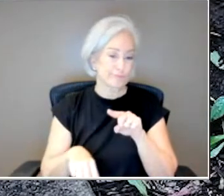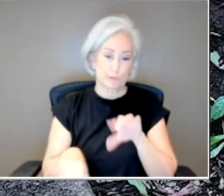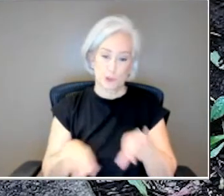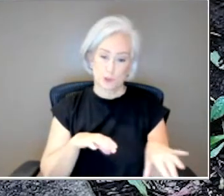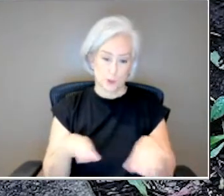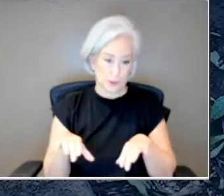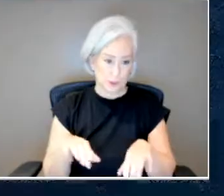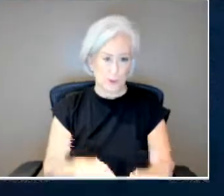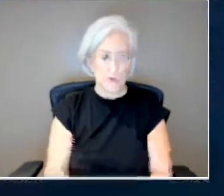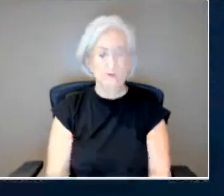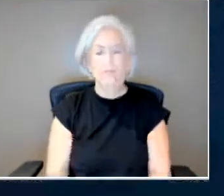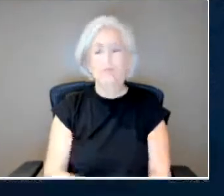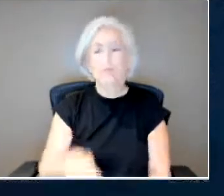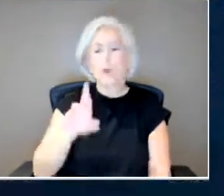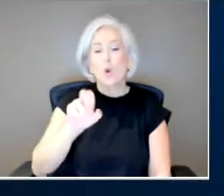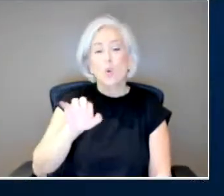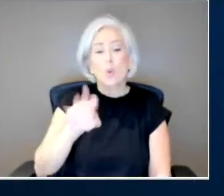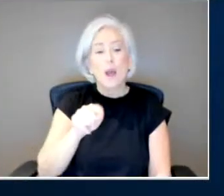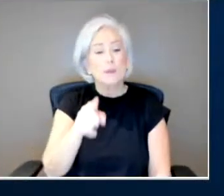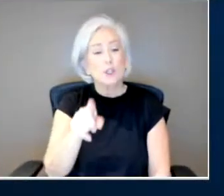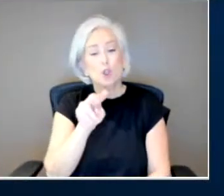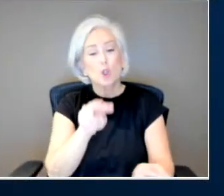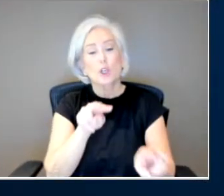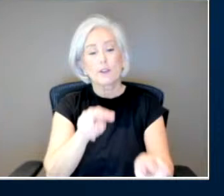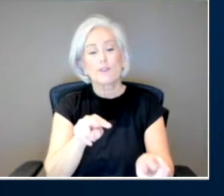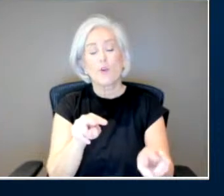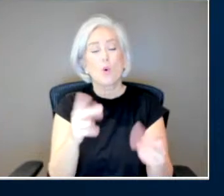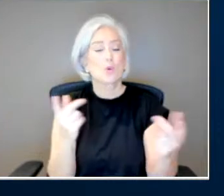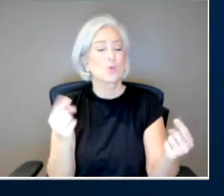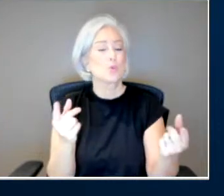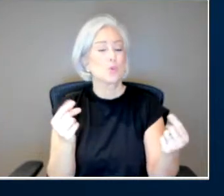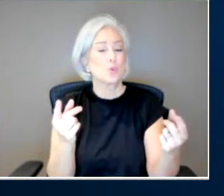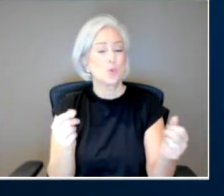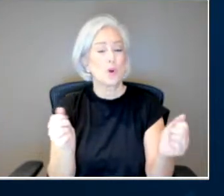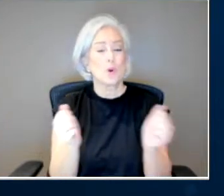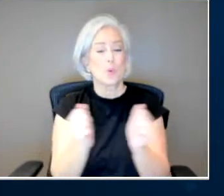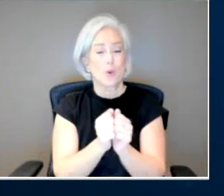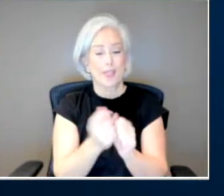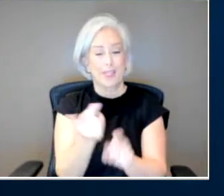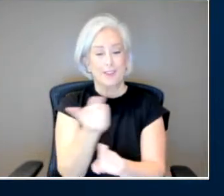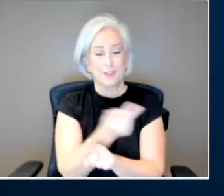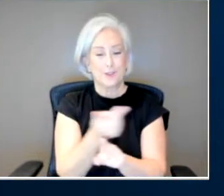Robert, what are you looking forward to doing with Melissa now that she's back up and running?